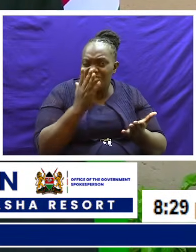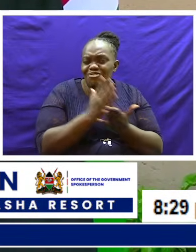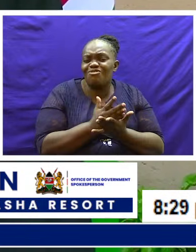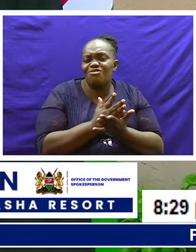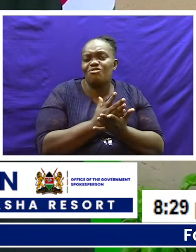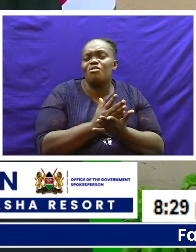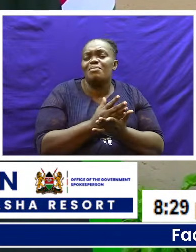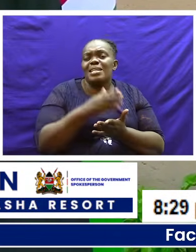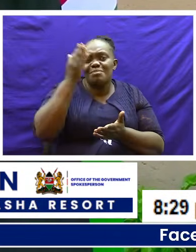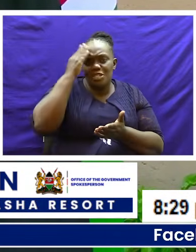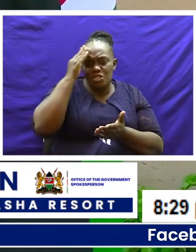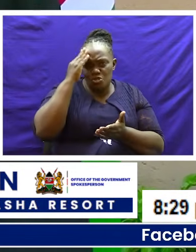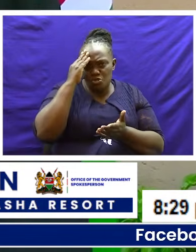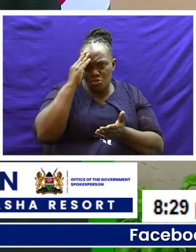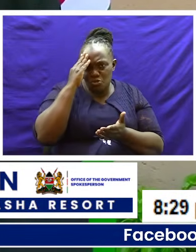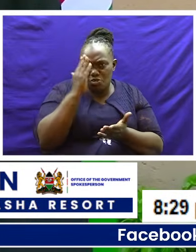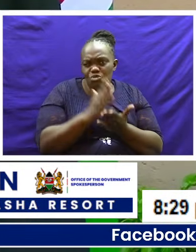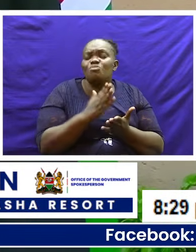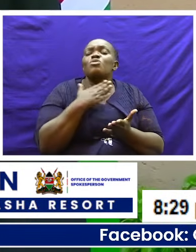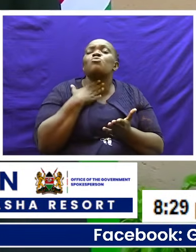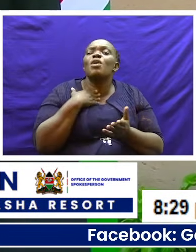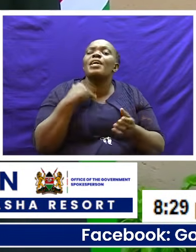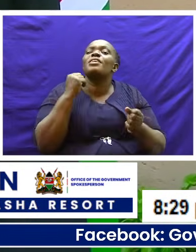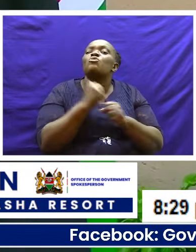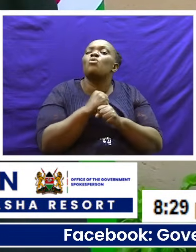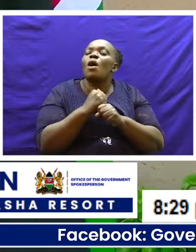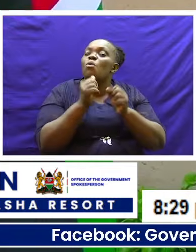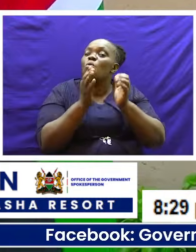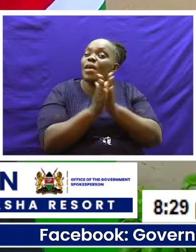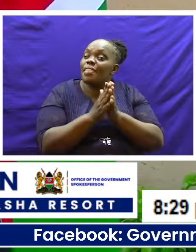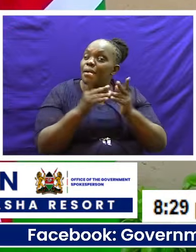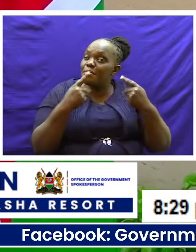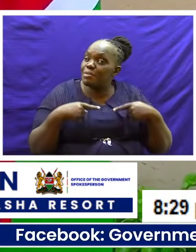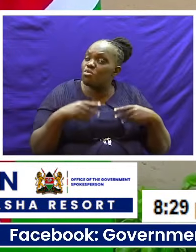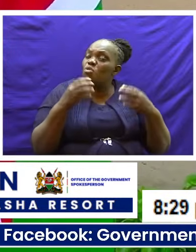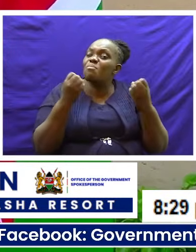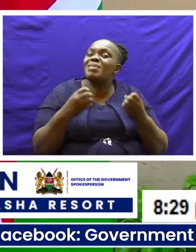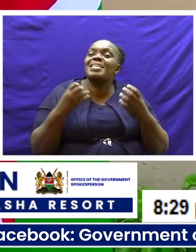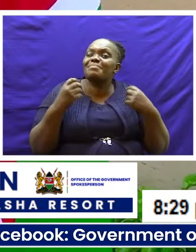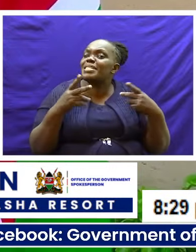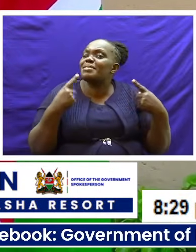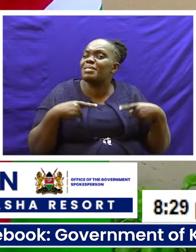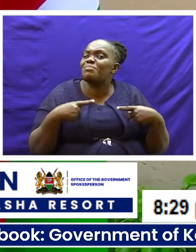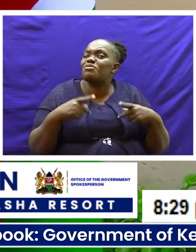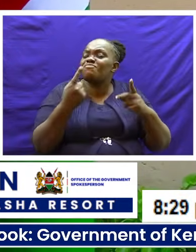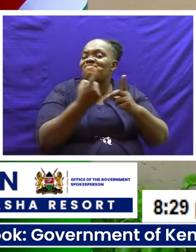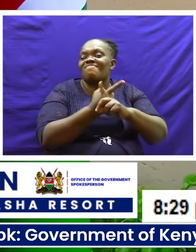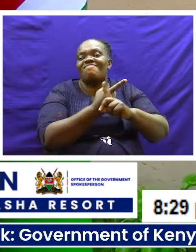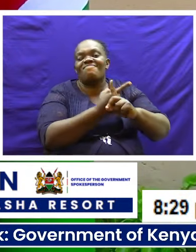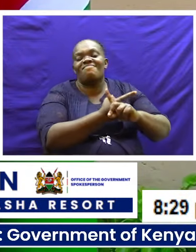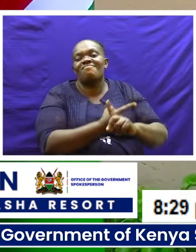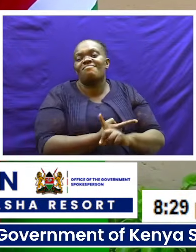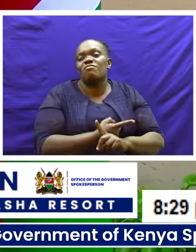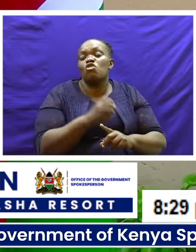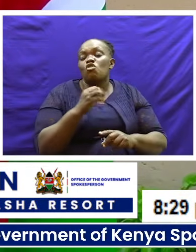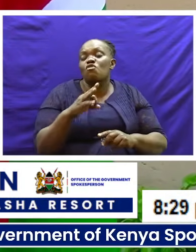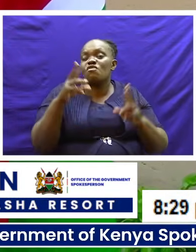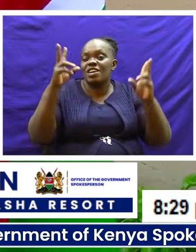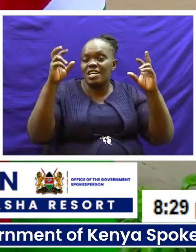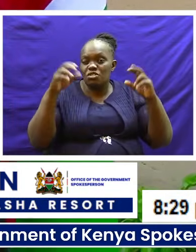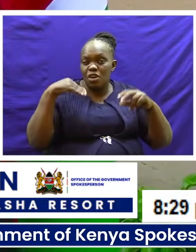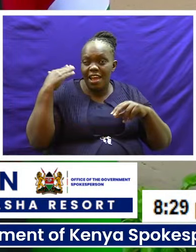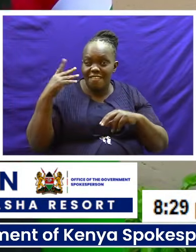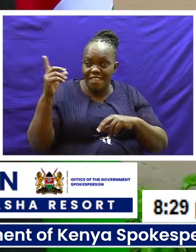But I knew I wanted to work with people and many people and the diversity of issues on a